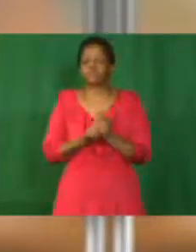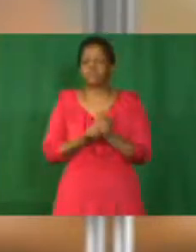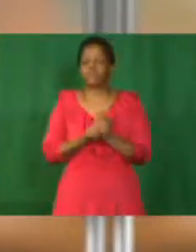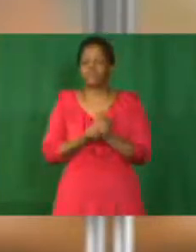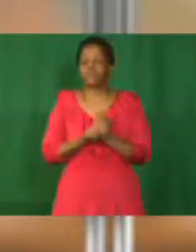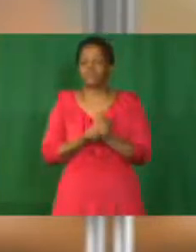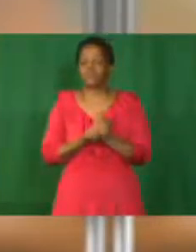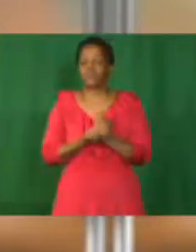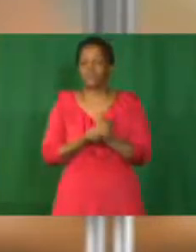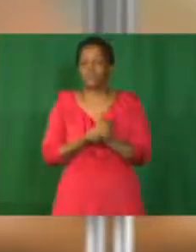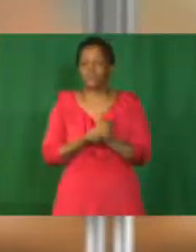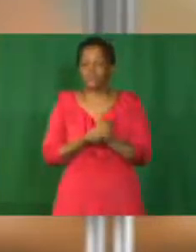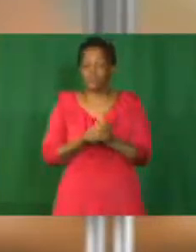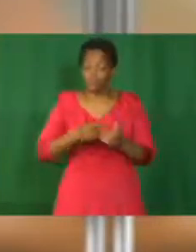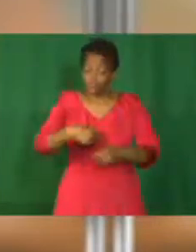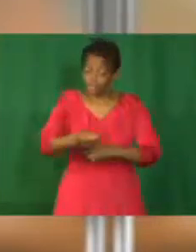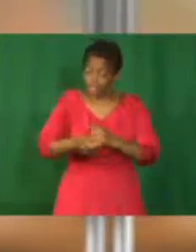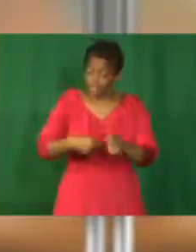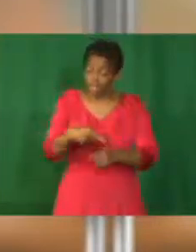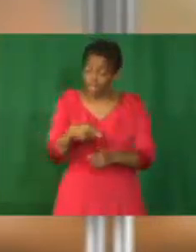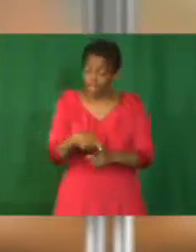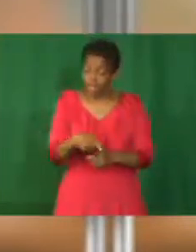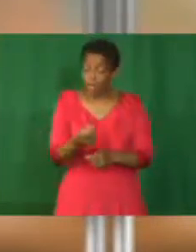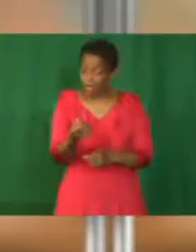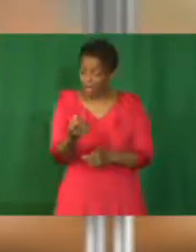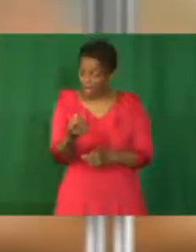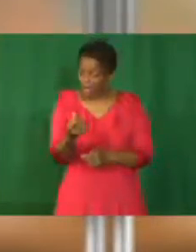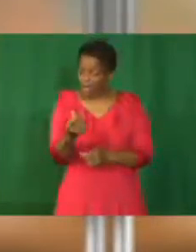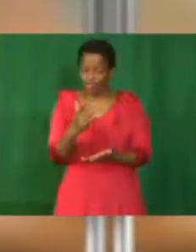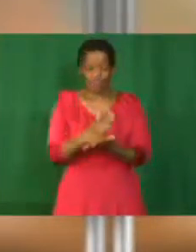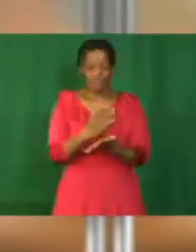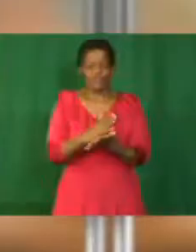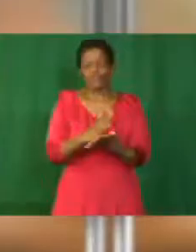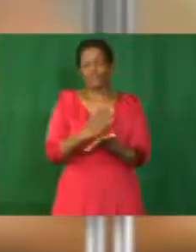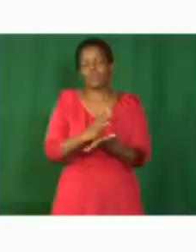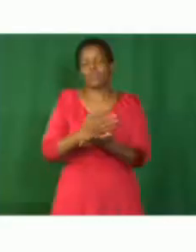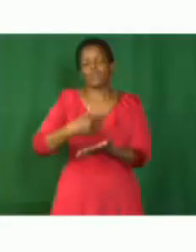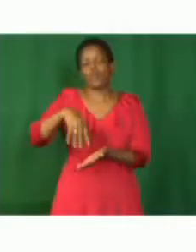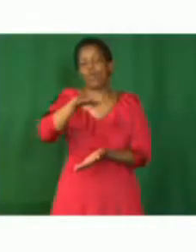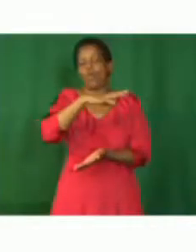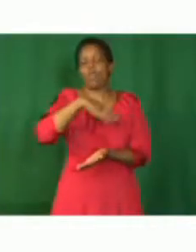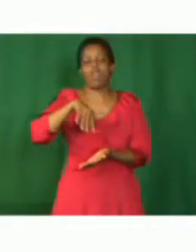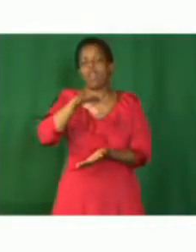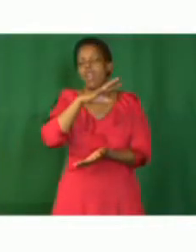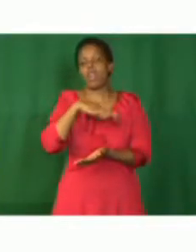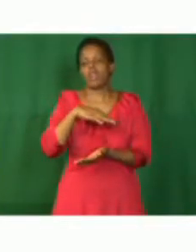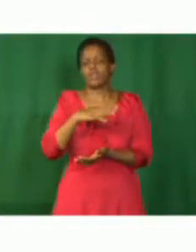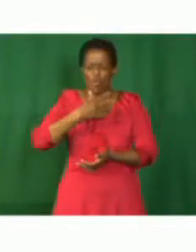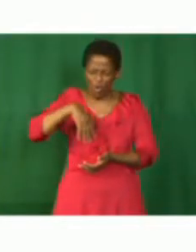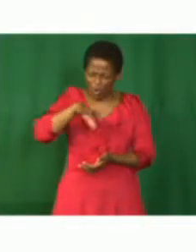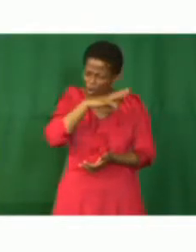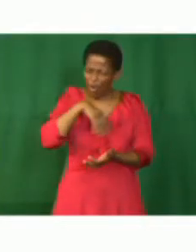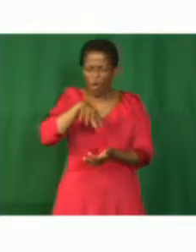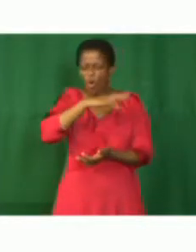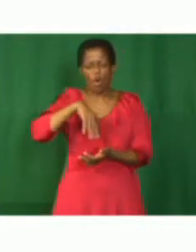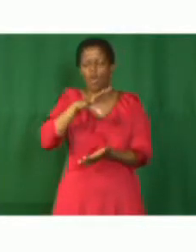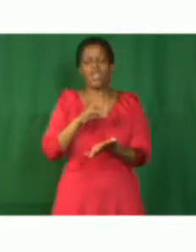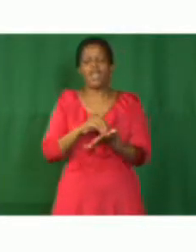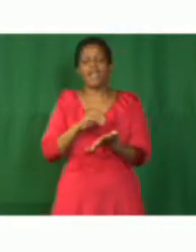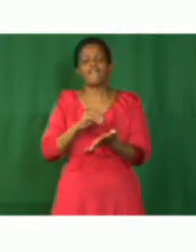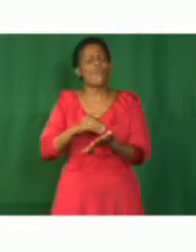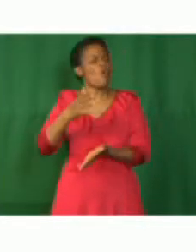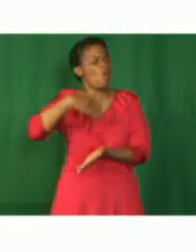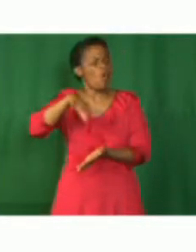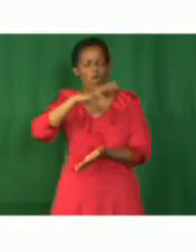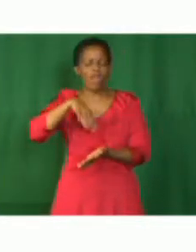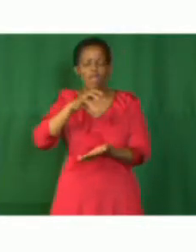whatever they got from selling that field. So now, as I said, they shared everything. They shared everything,